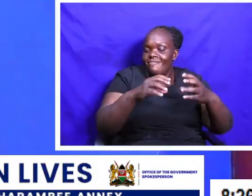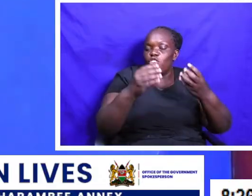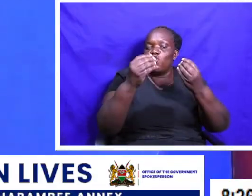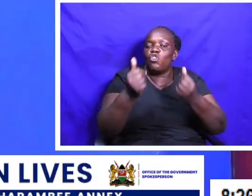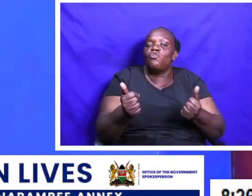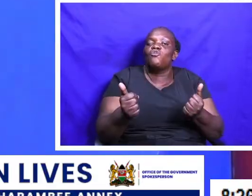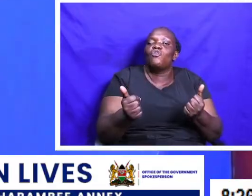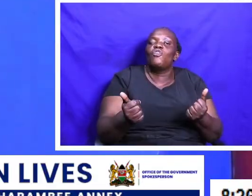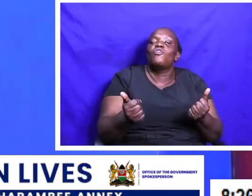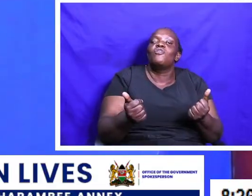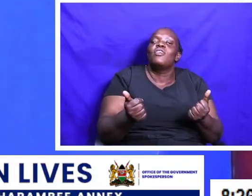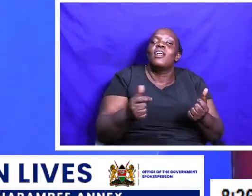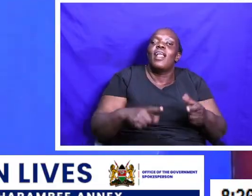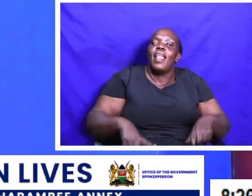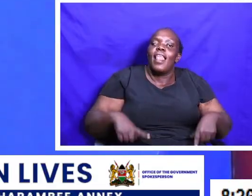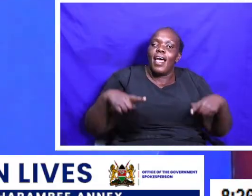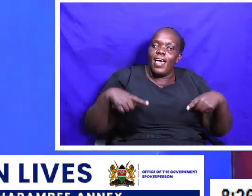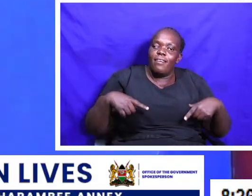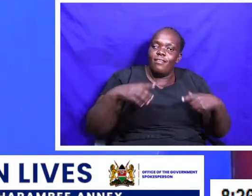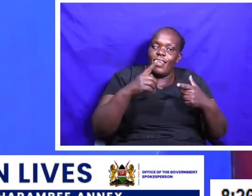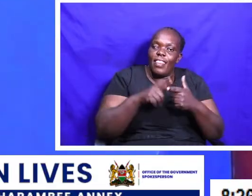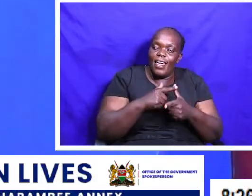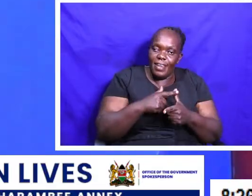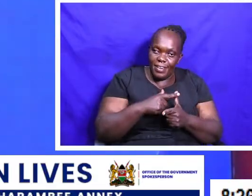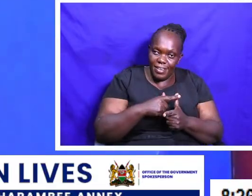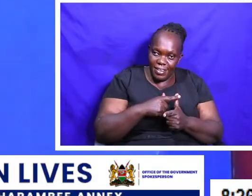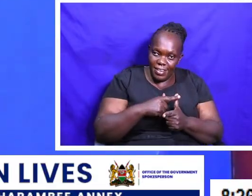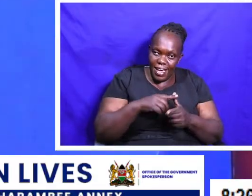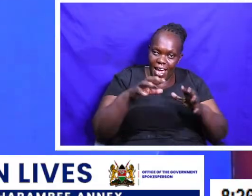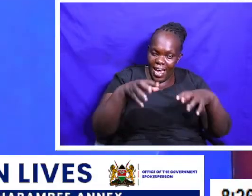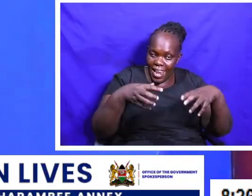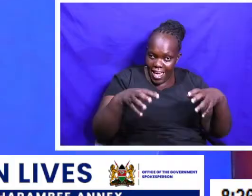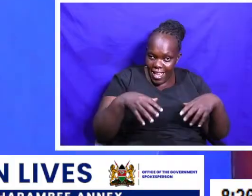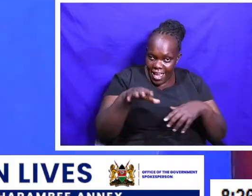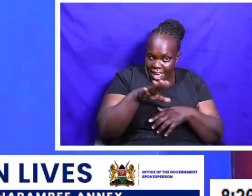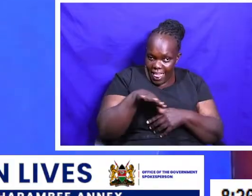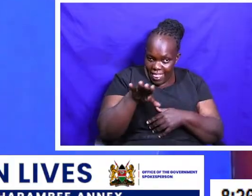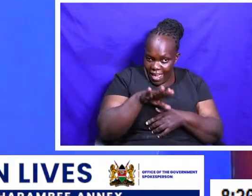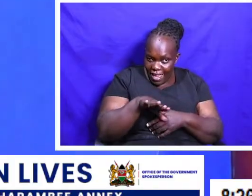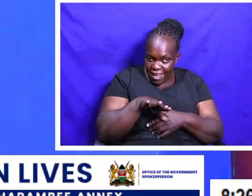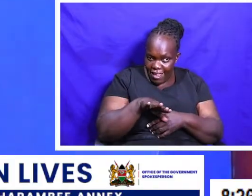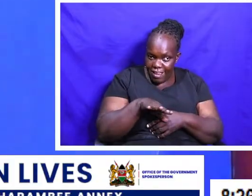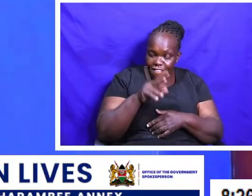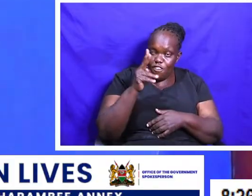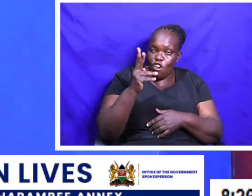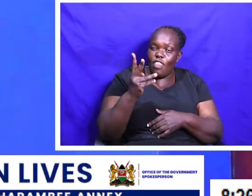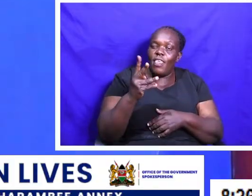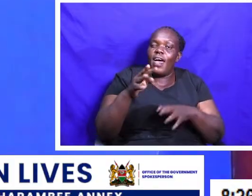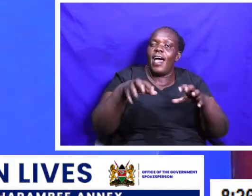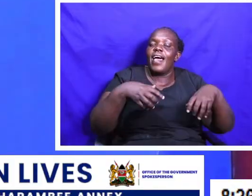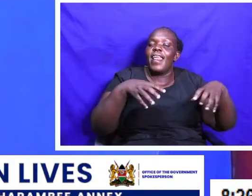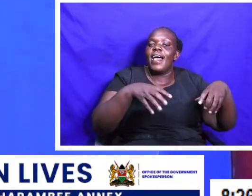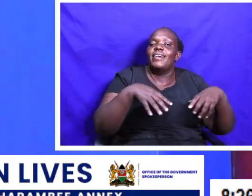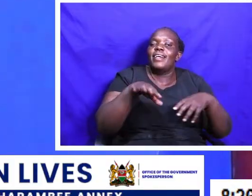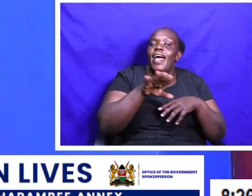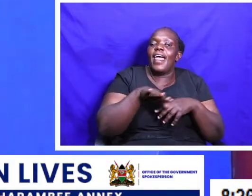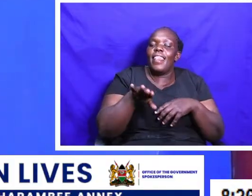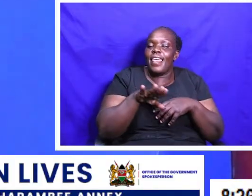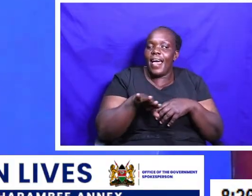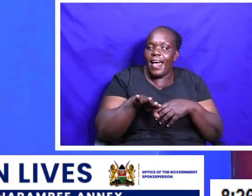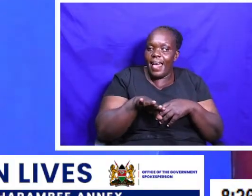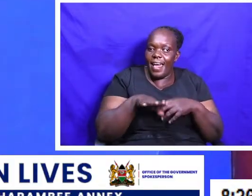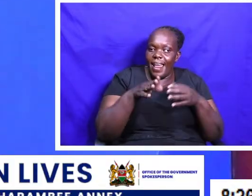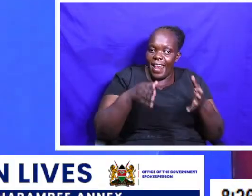alternative livelihoods for that. And then the agriculture. The fourth one? The fourth one, agriculture. We still have 4 more to